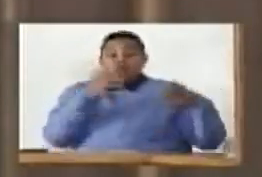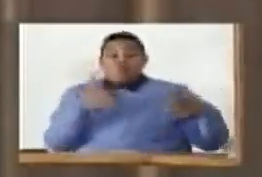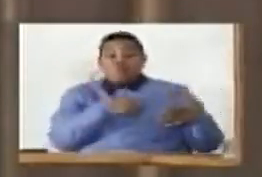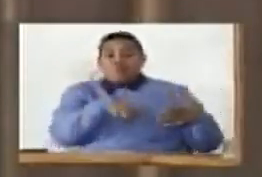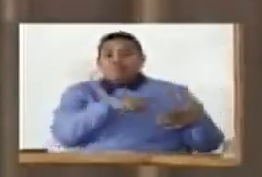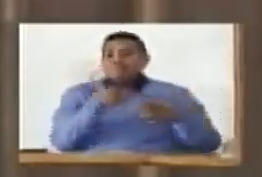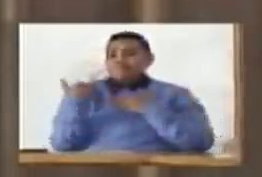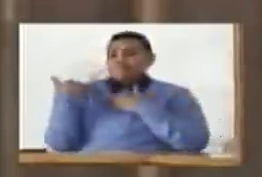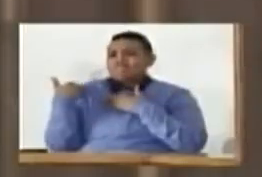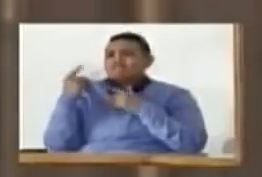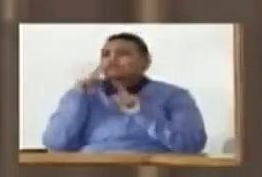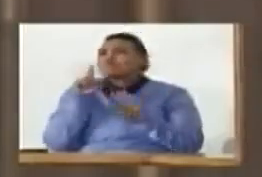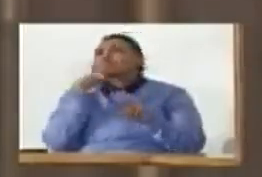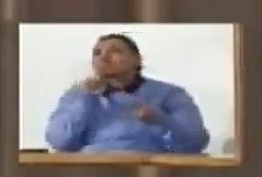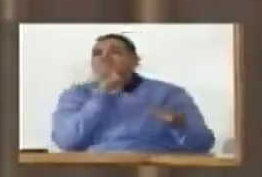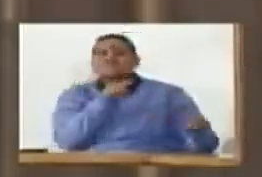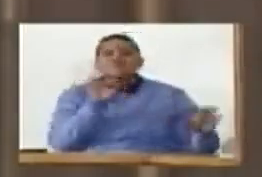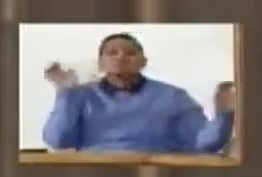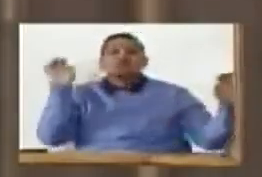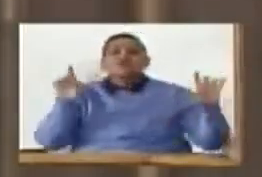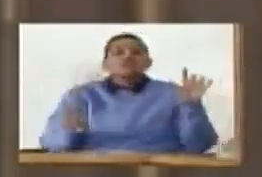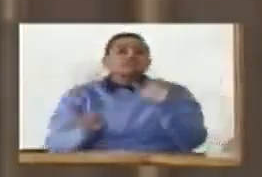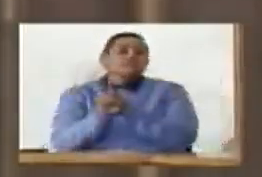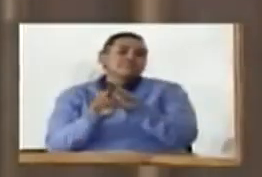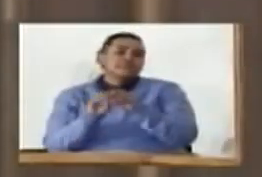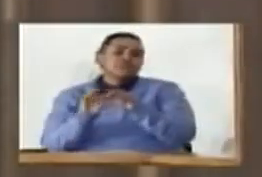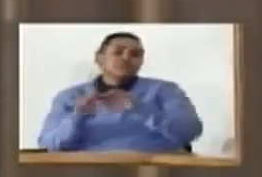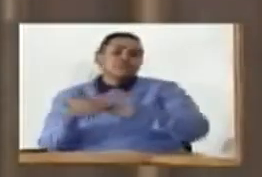respond to emergencies across the country.